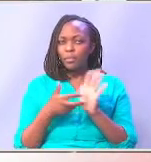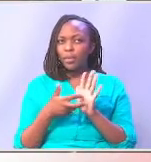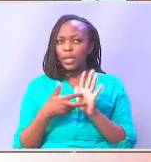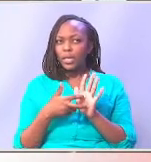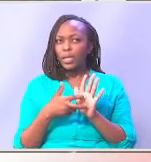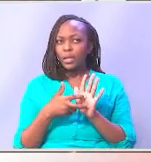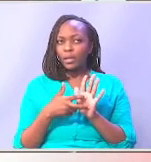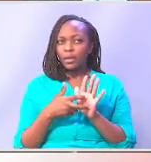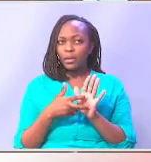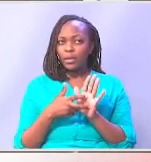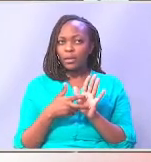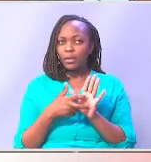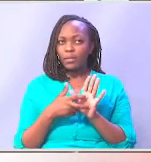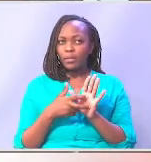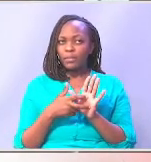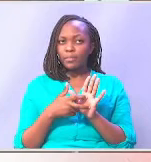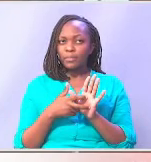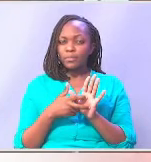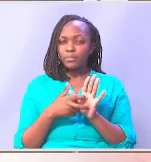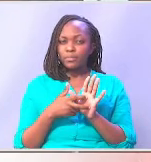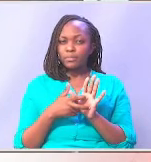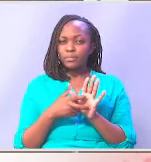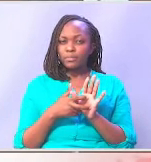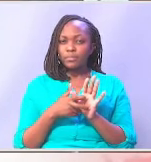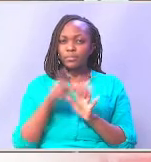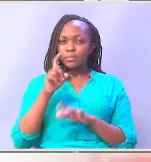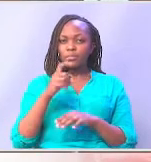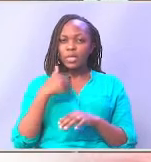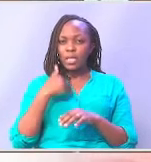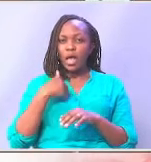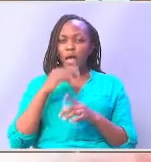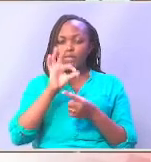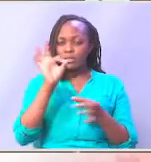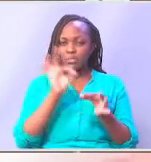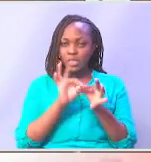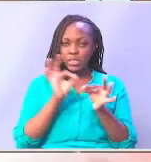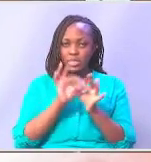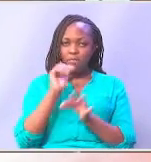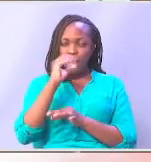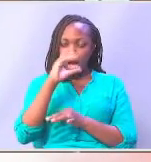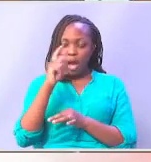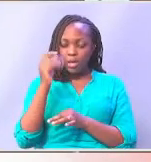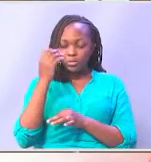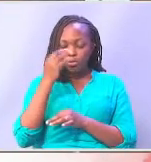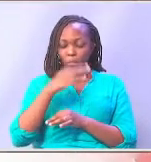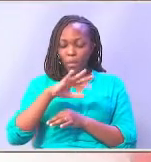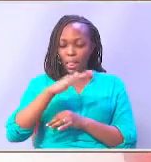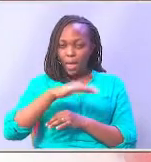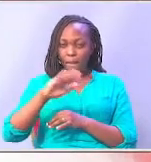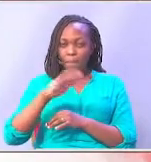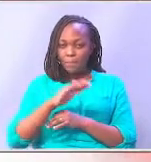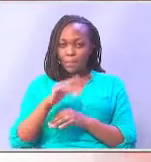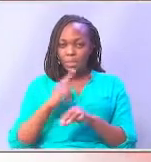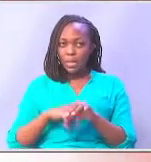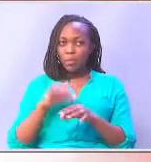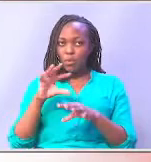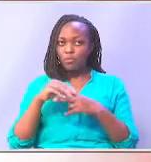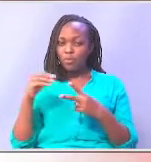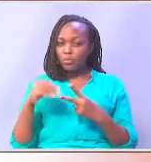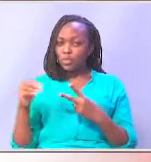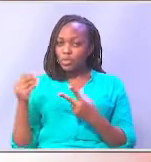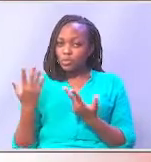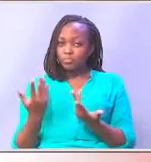be a specific Act of Parliament dealing with the nominations? We want a